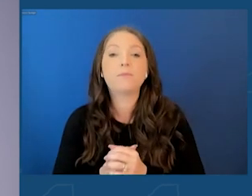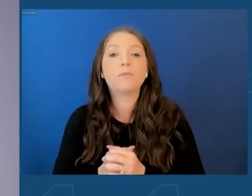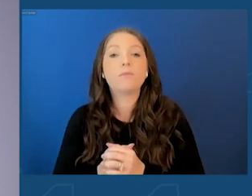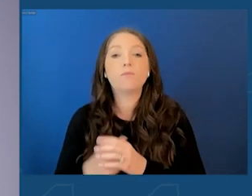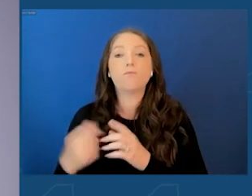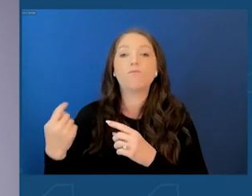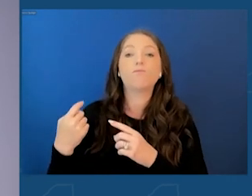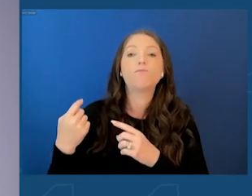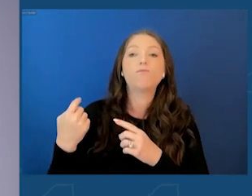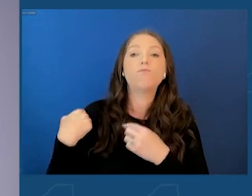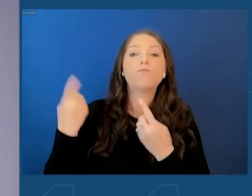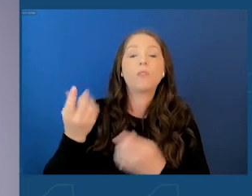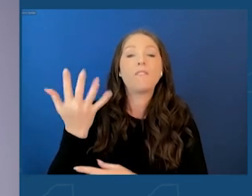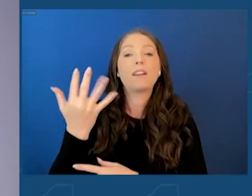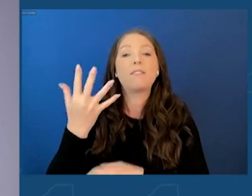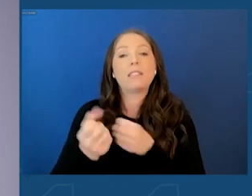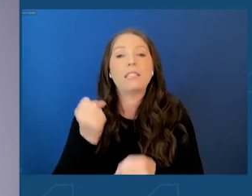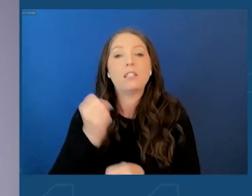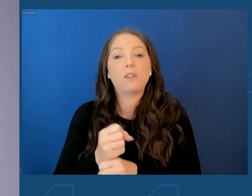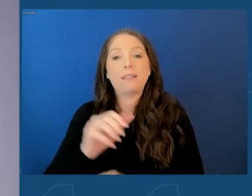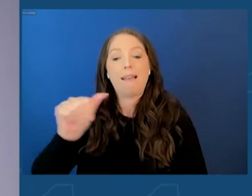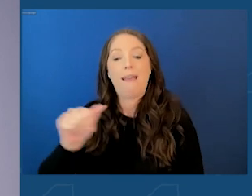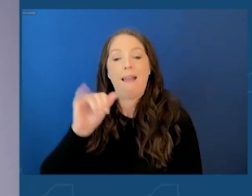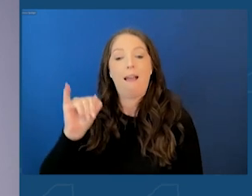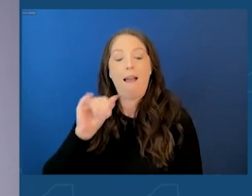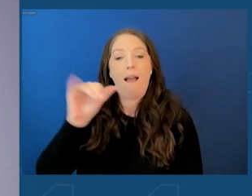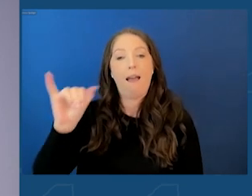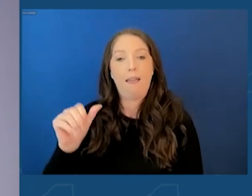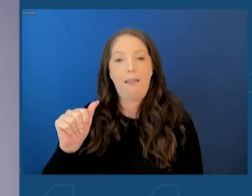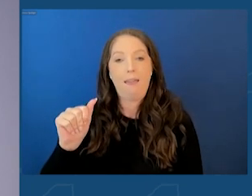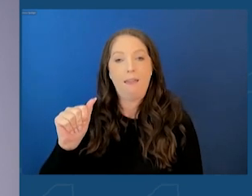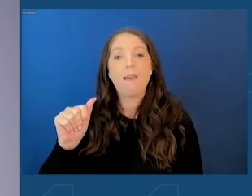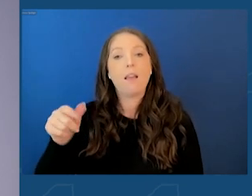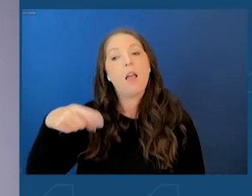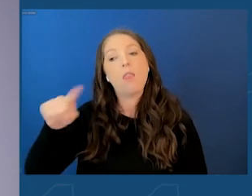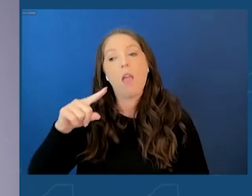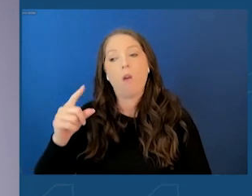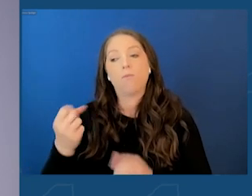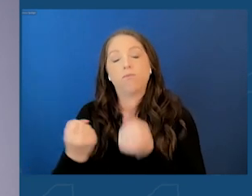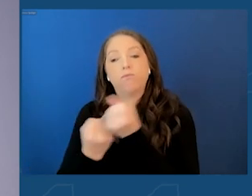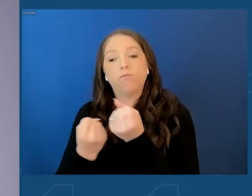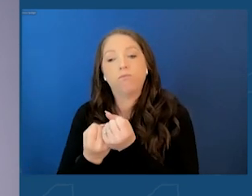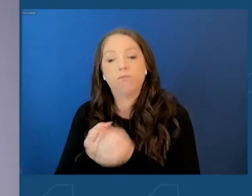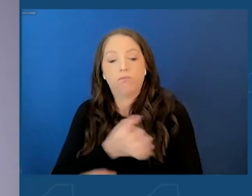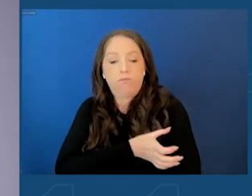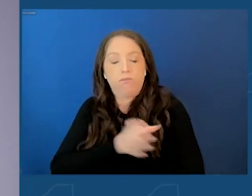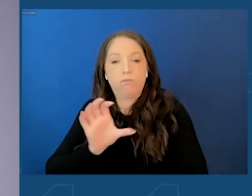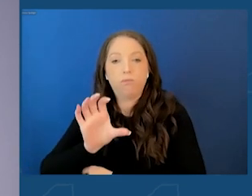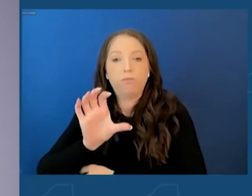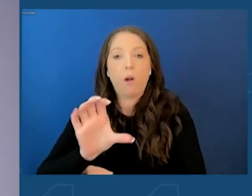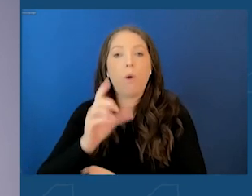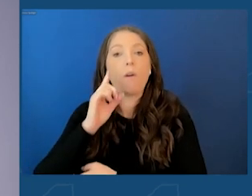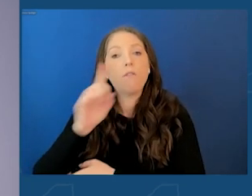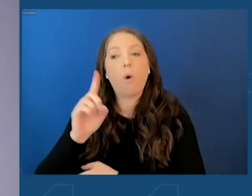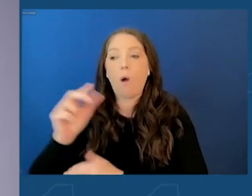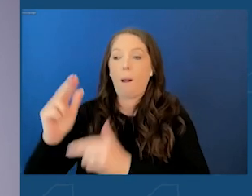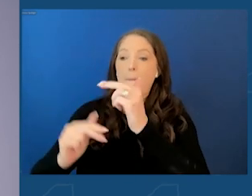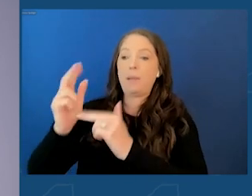years, AIA has been empowering its architects and their firms to make America's buildings cleaner and carbon